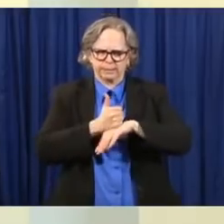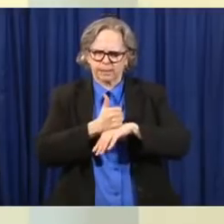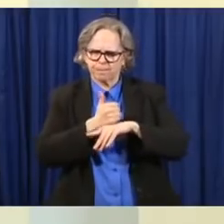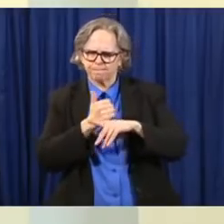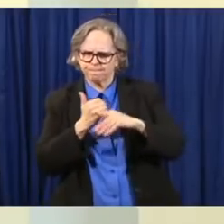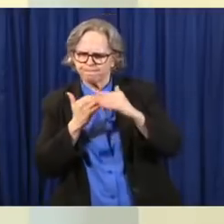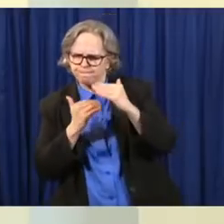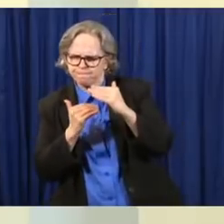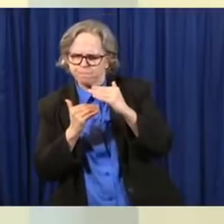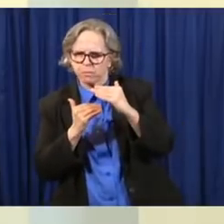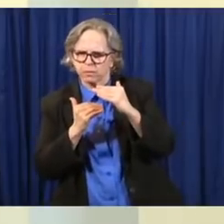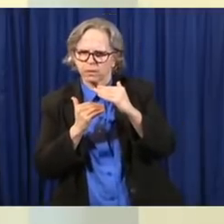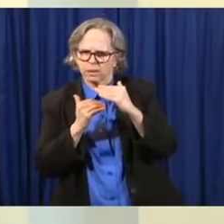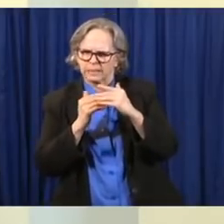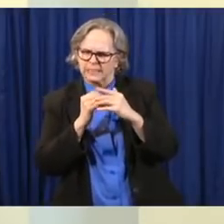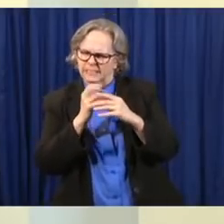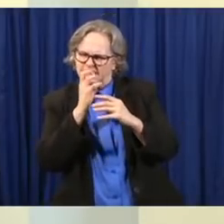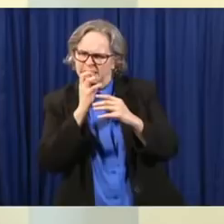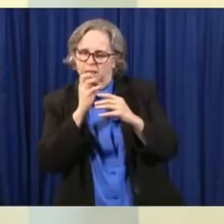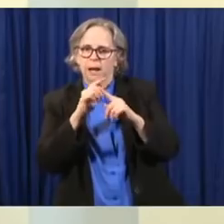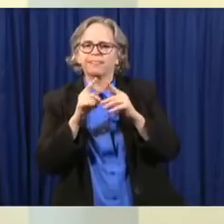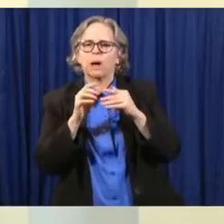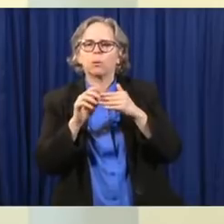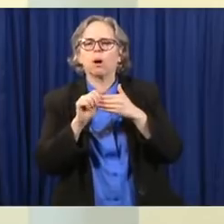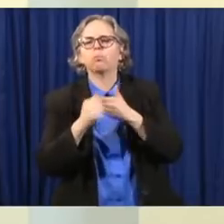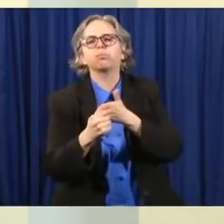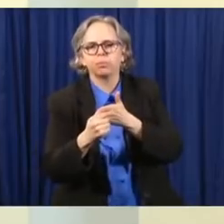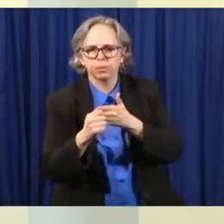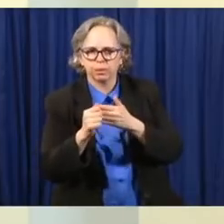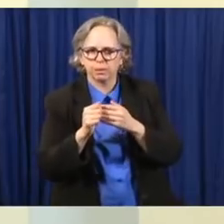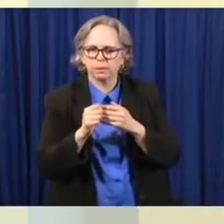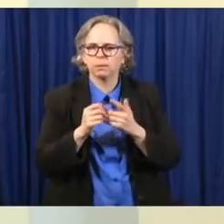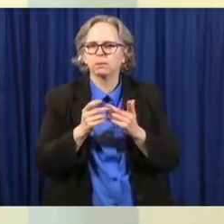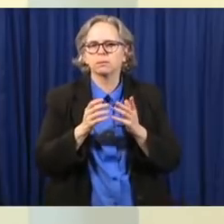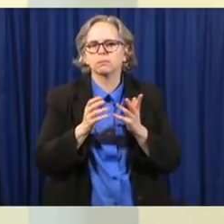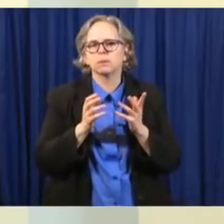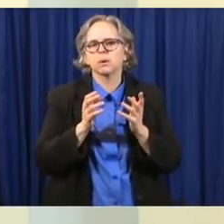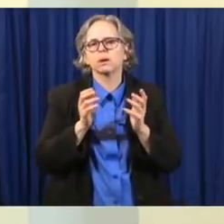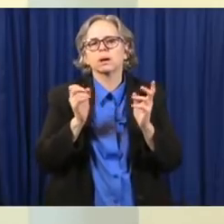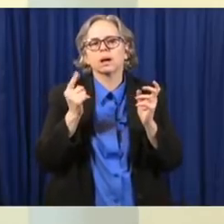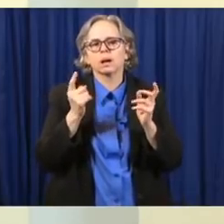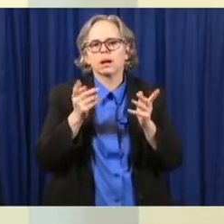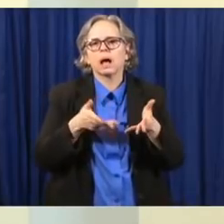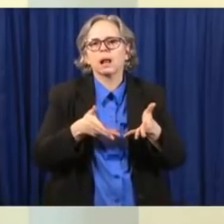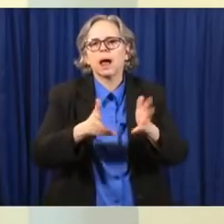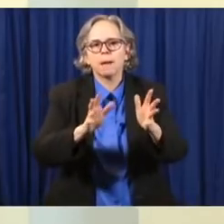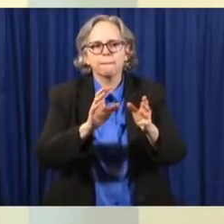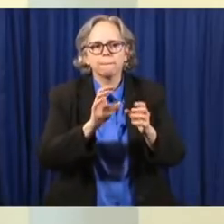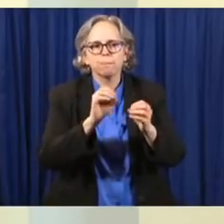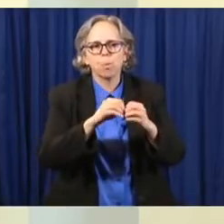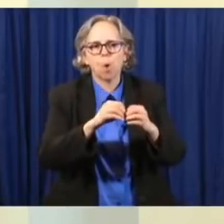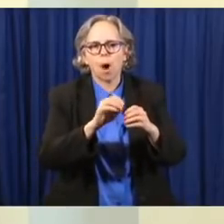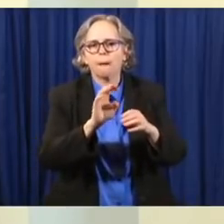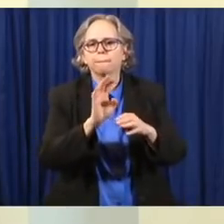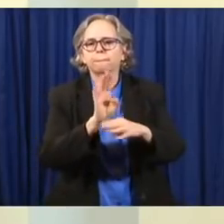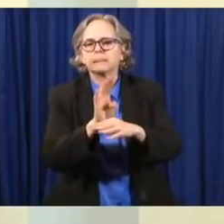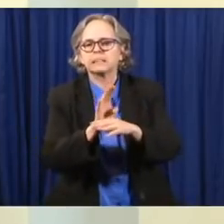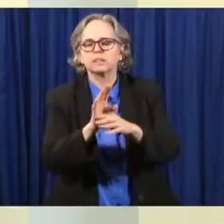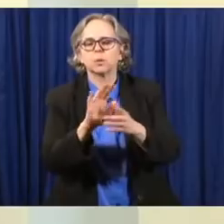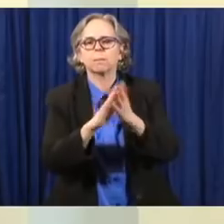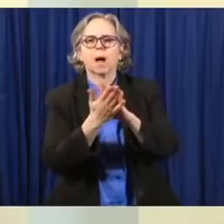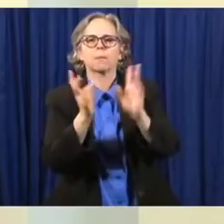it, as more things can become essential. And as we lean into that, each of the